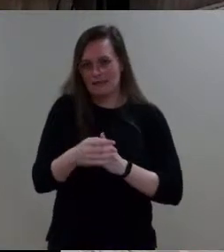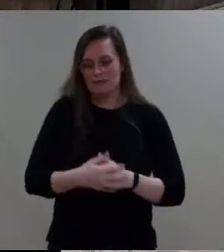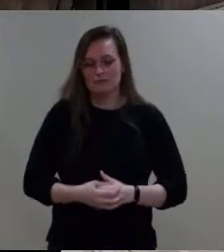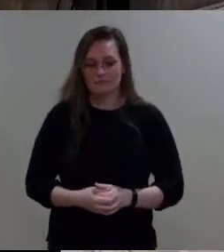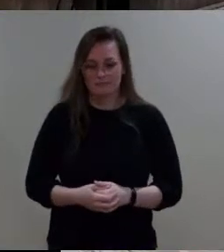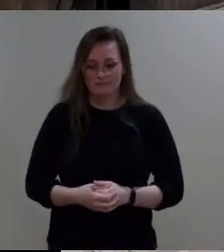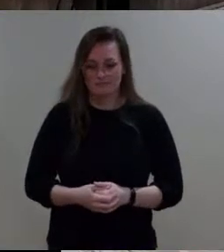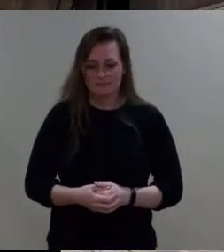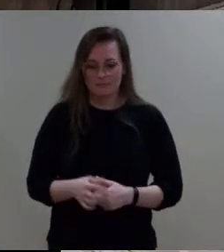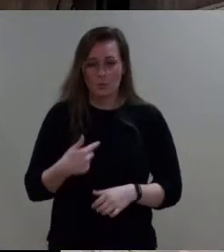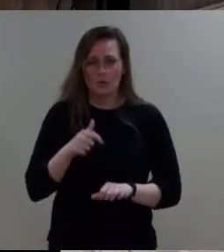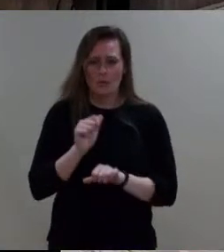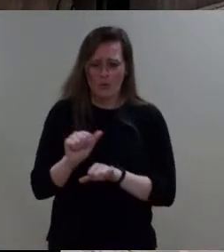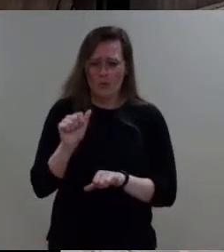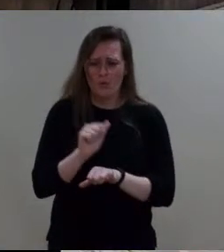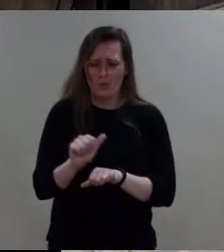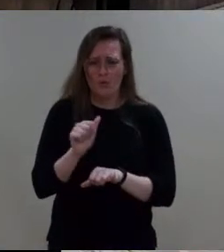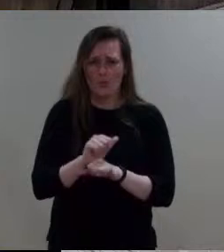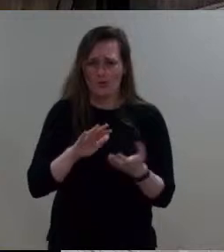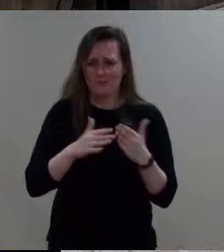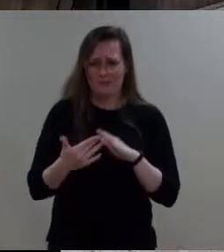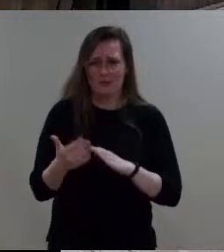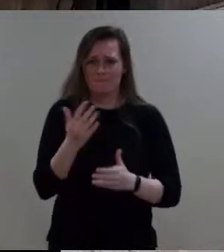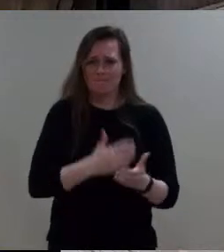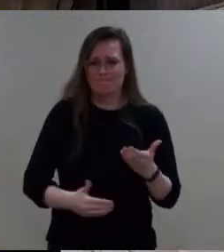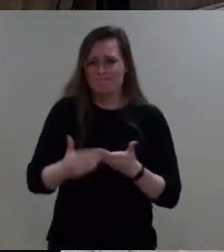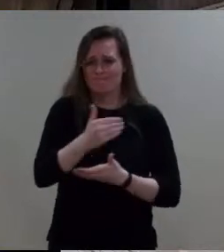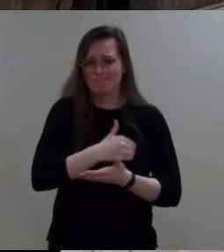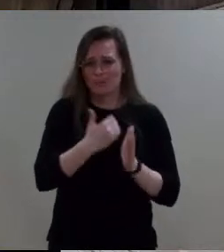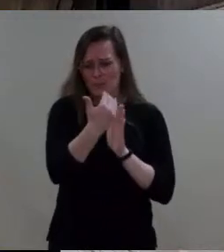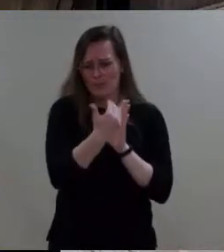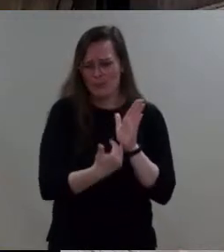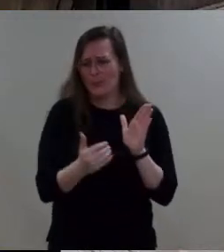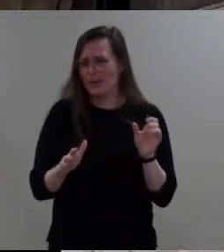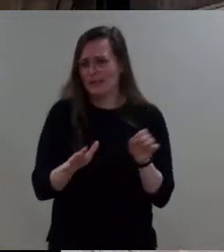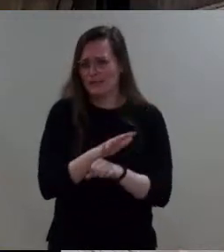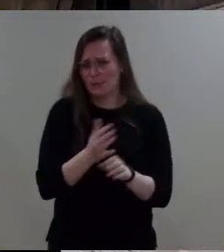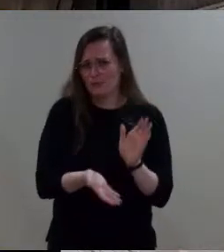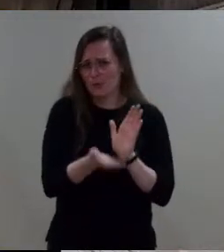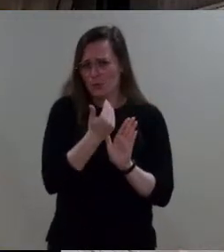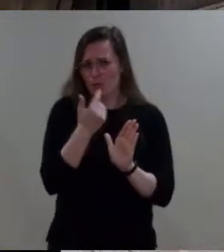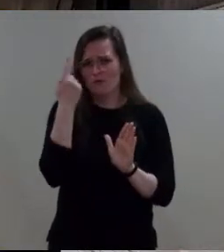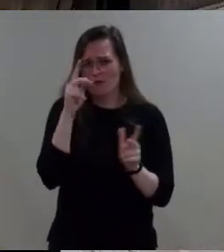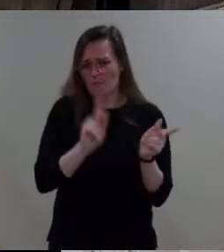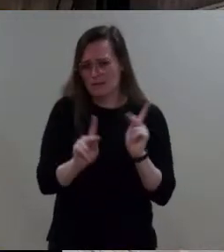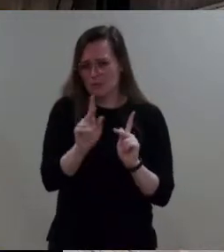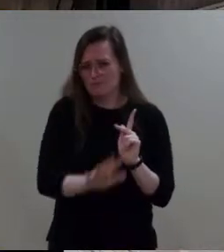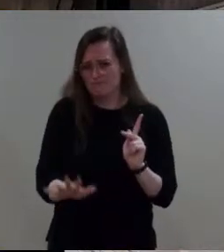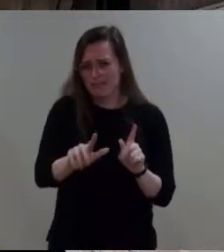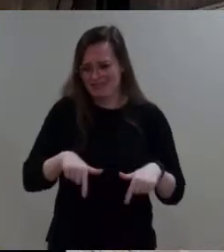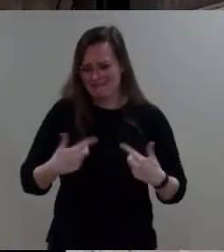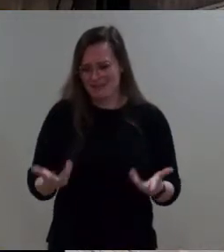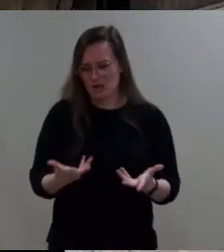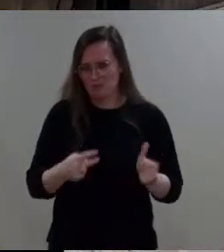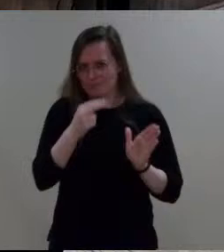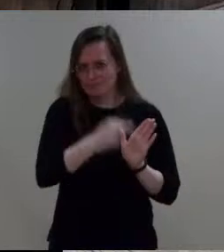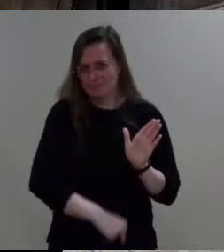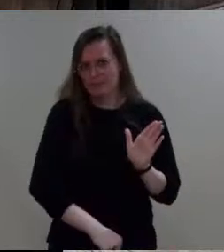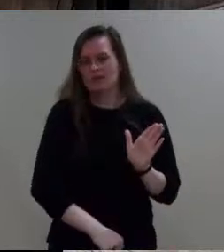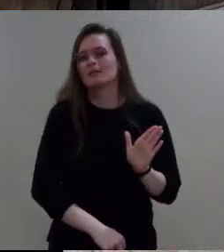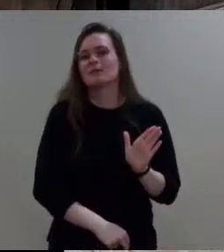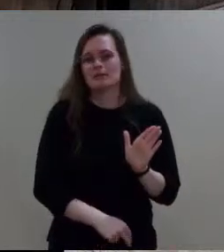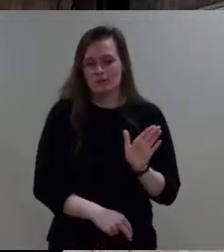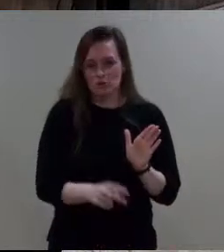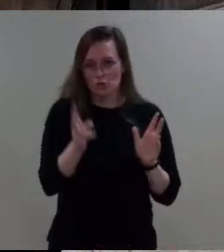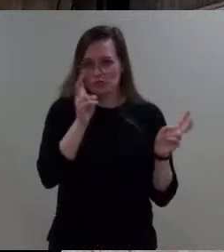diligently as a committee to come up with a comprehensive view of what the funds look like for the residents of Kentville. It's actually titled your investment